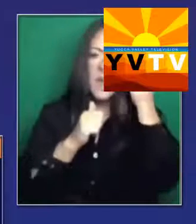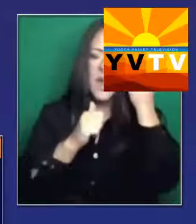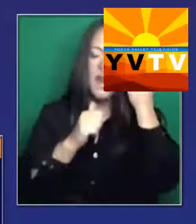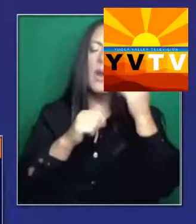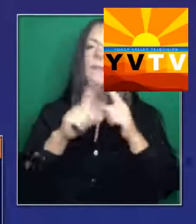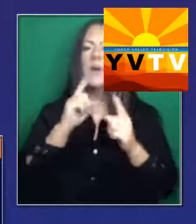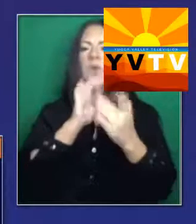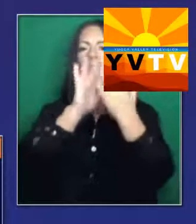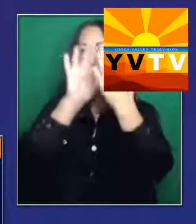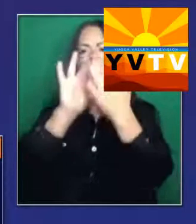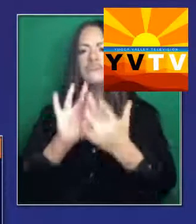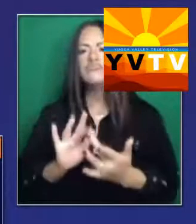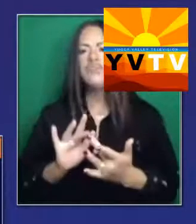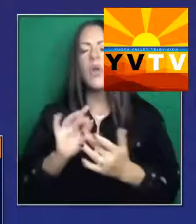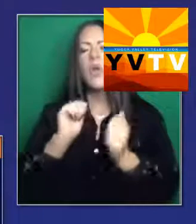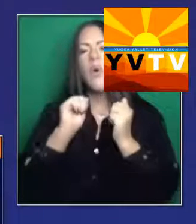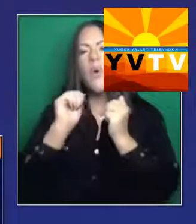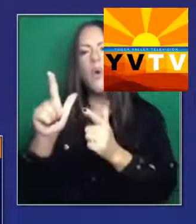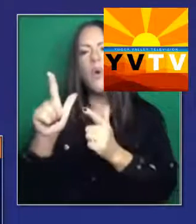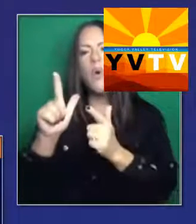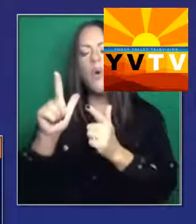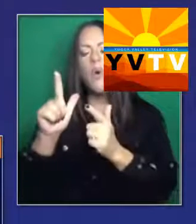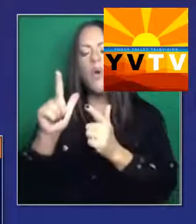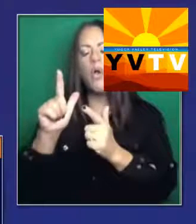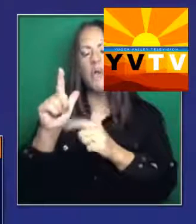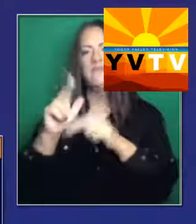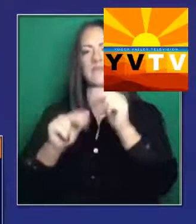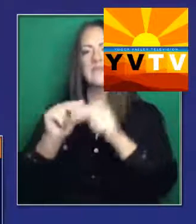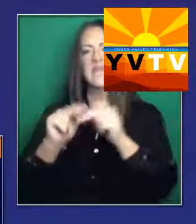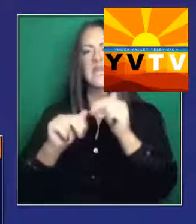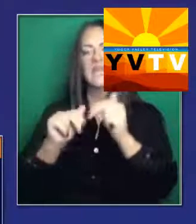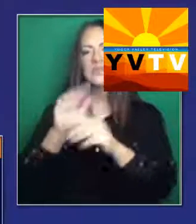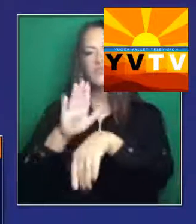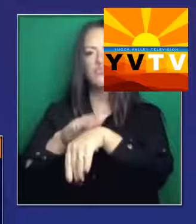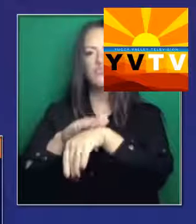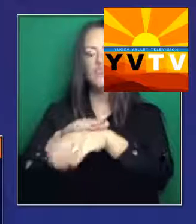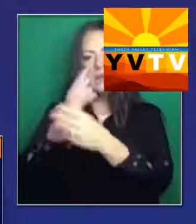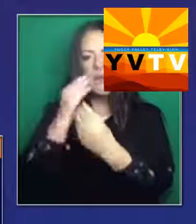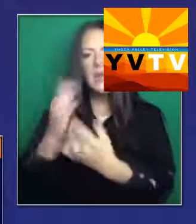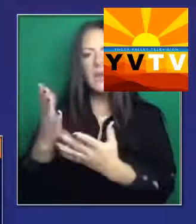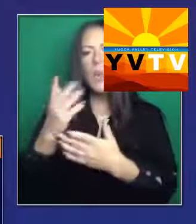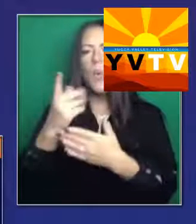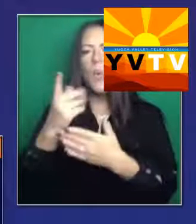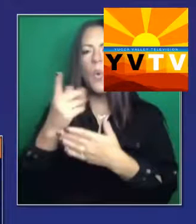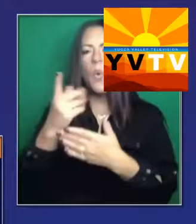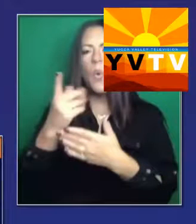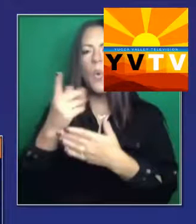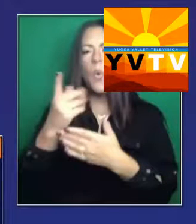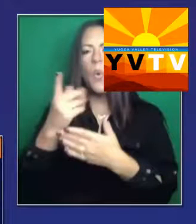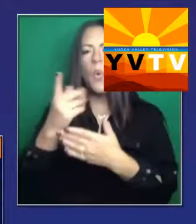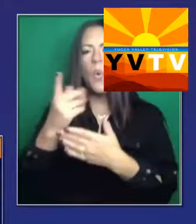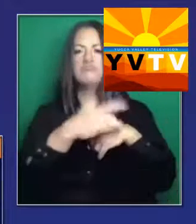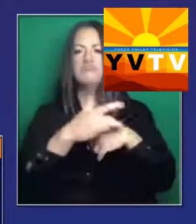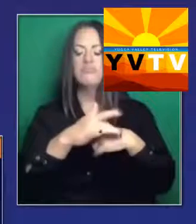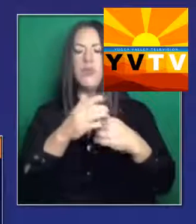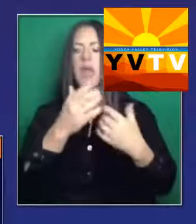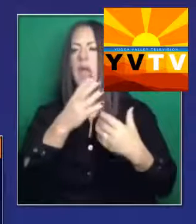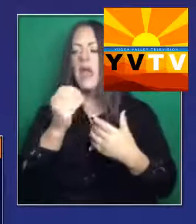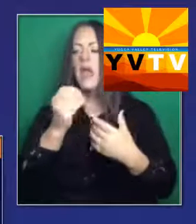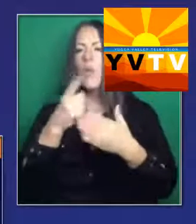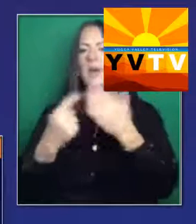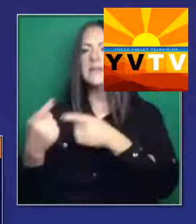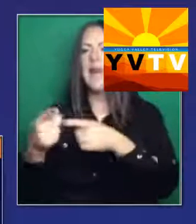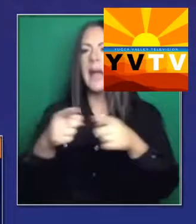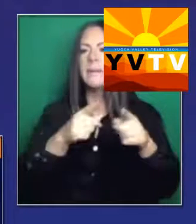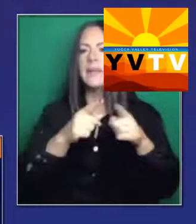facility up and down the state of California to caution around what's occurred in some parts of the state and